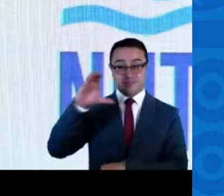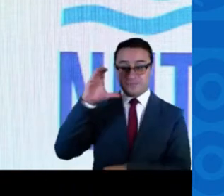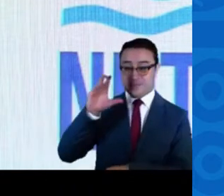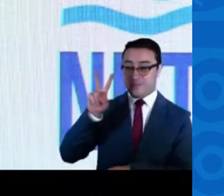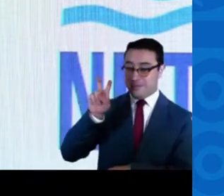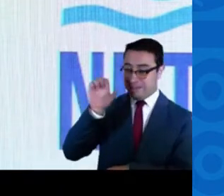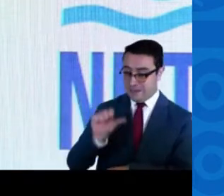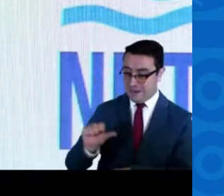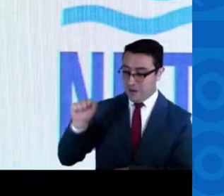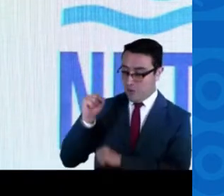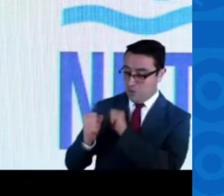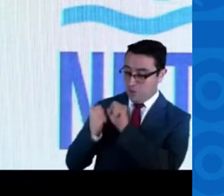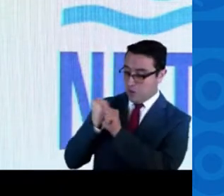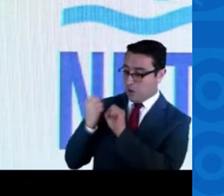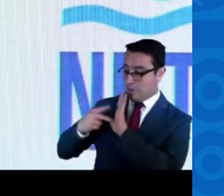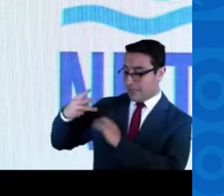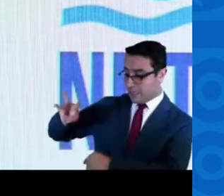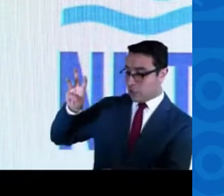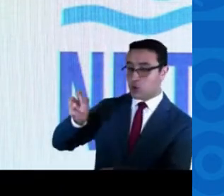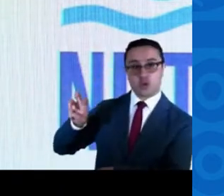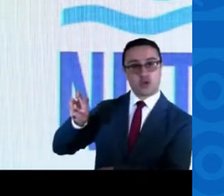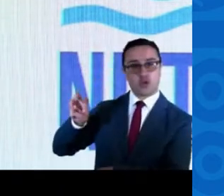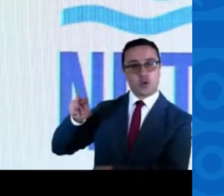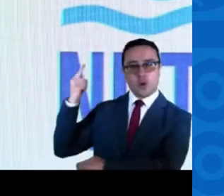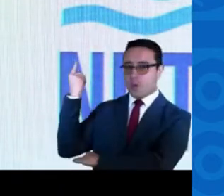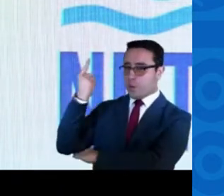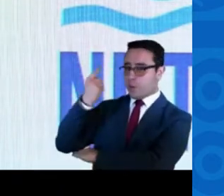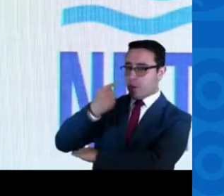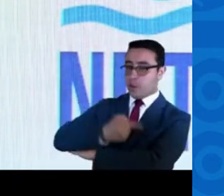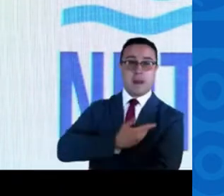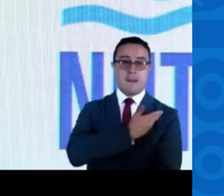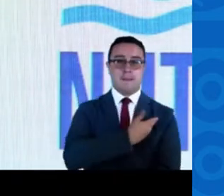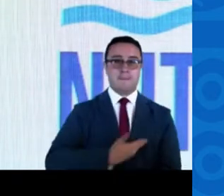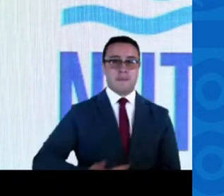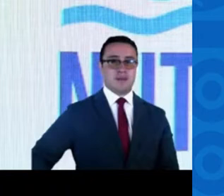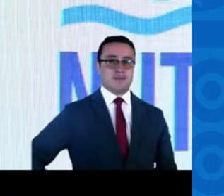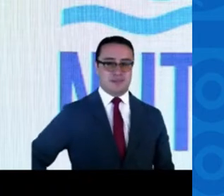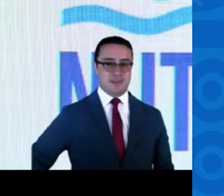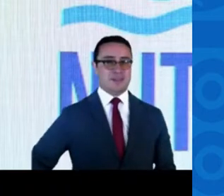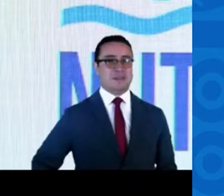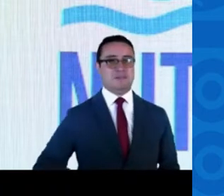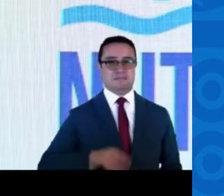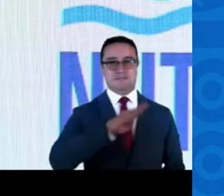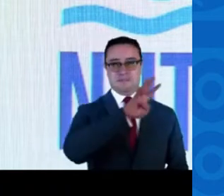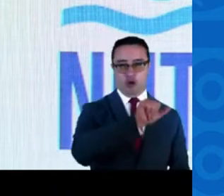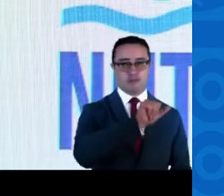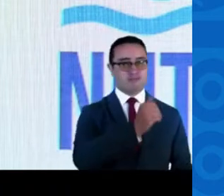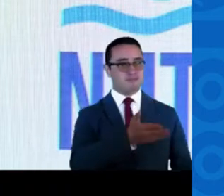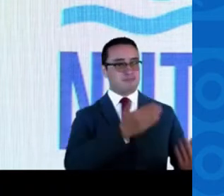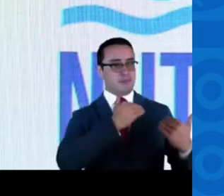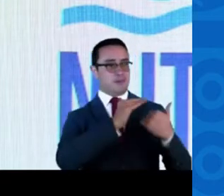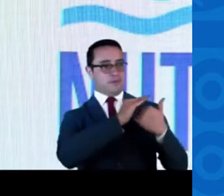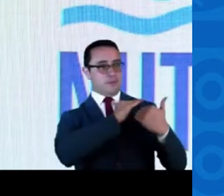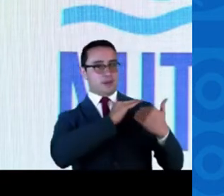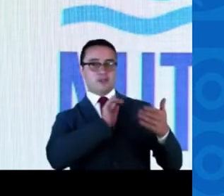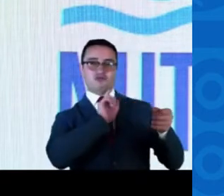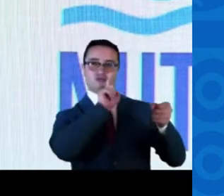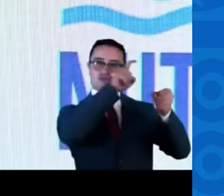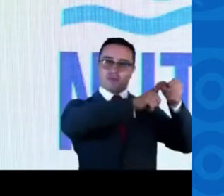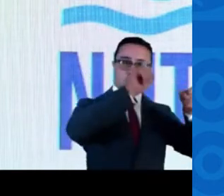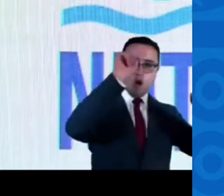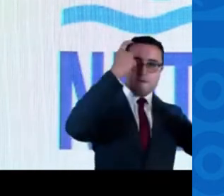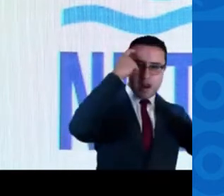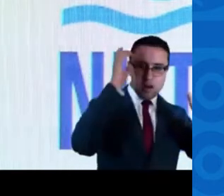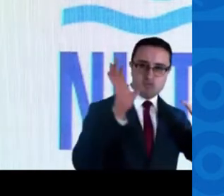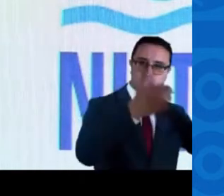how Colombia, on August the 7th of 2018, the day that the President and the First Lady invited me to become or